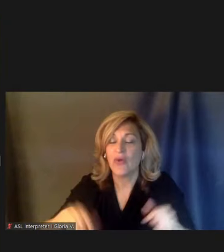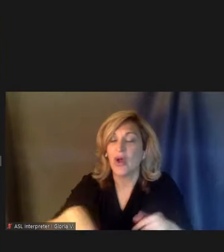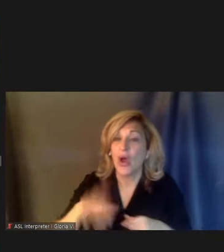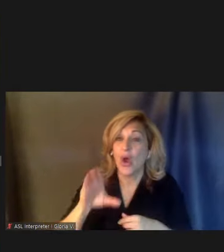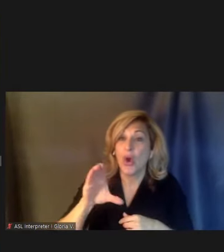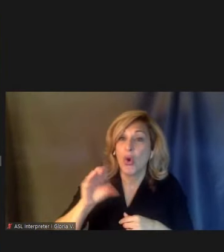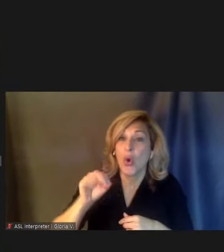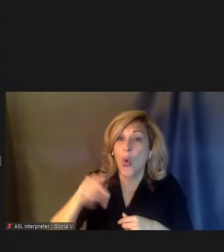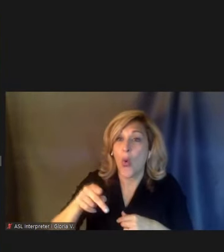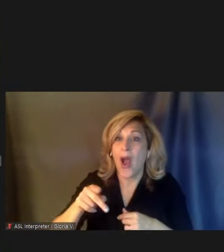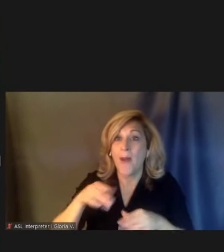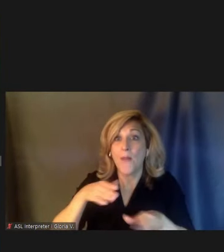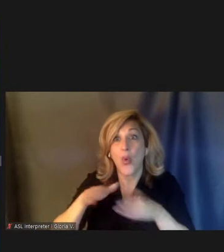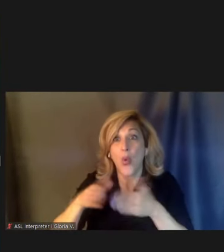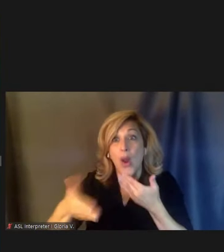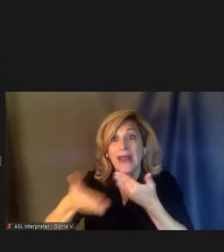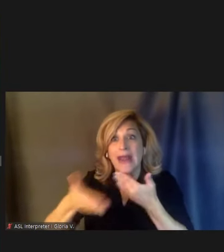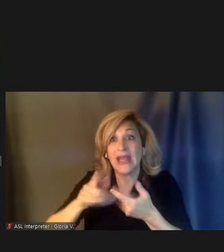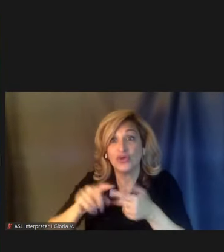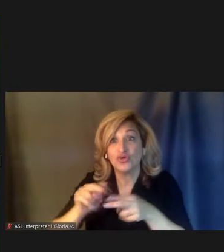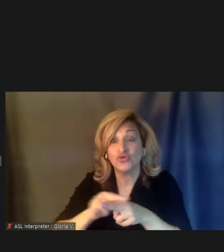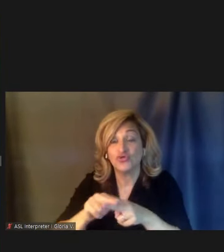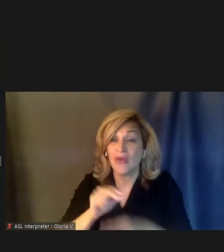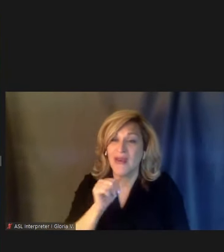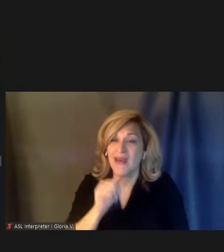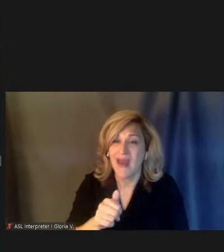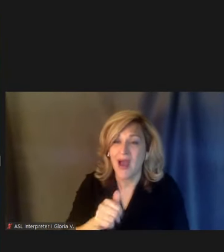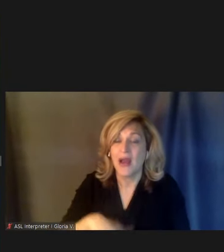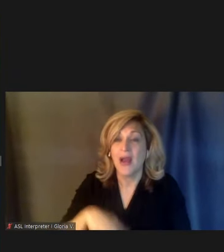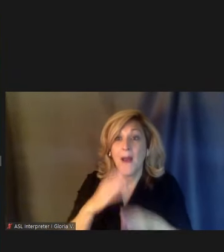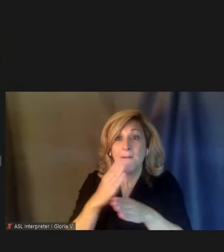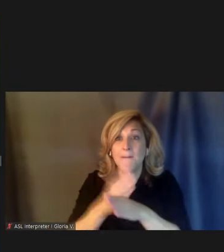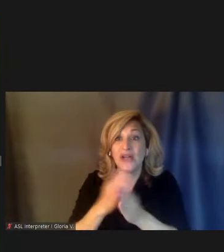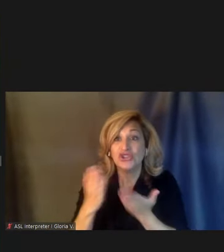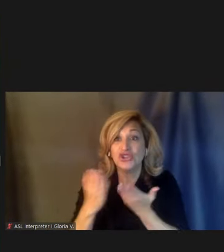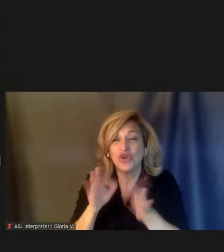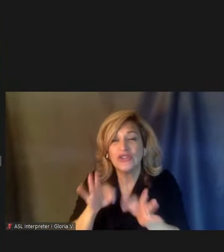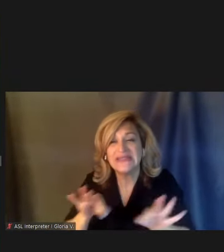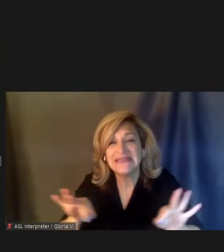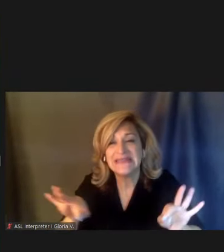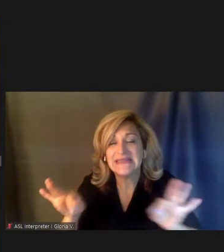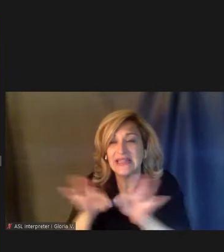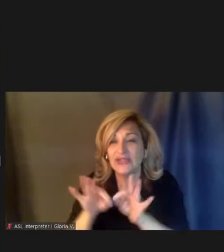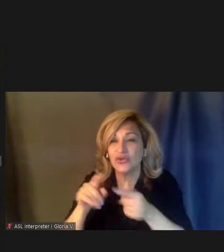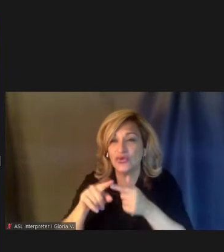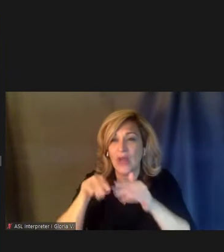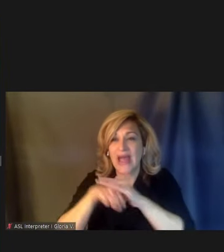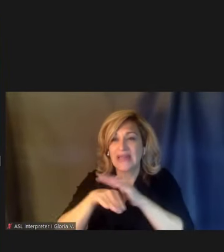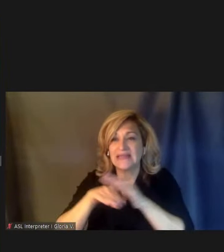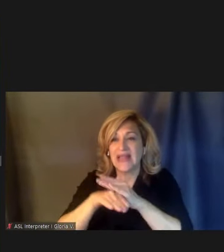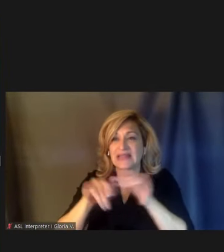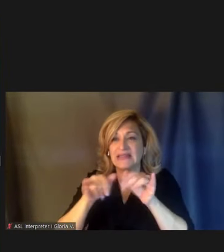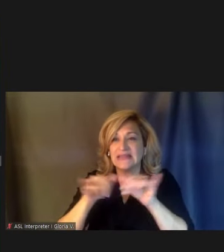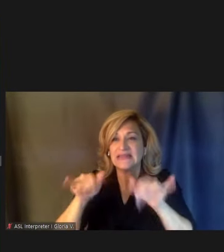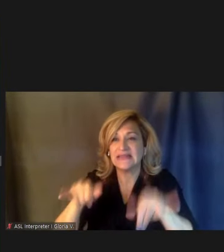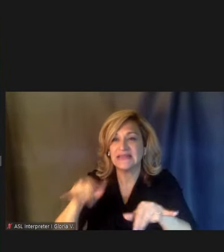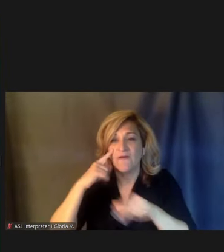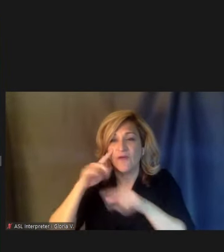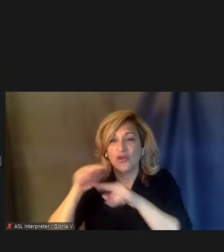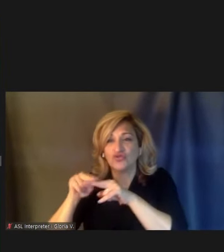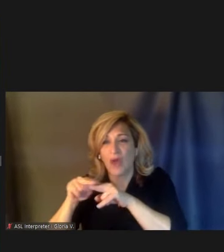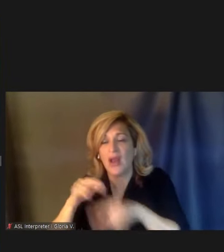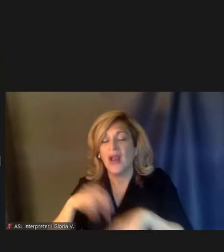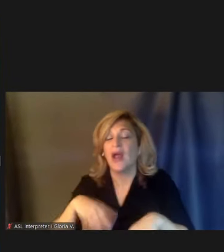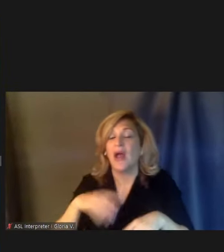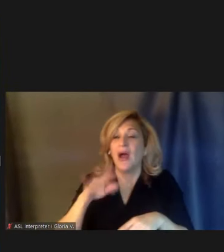walking distance to a subway station, so bus service is essential to access the subway system. Approximately a